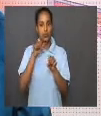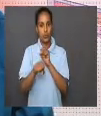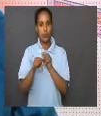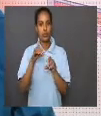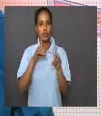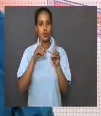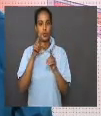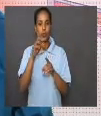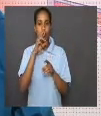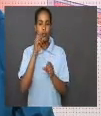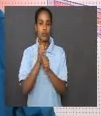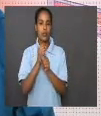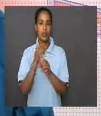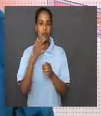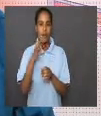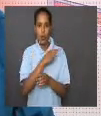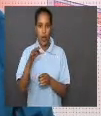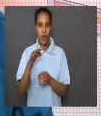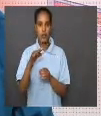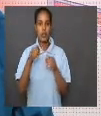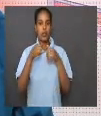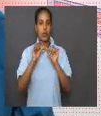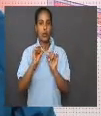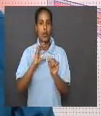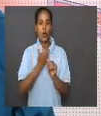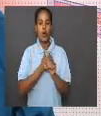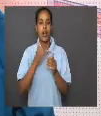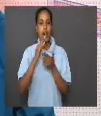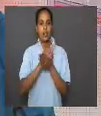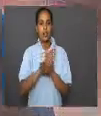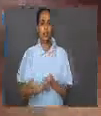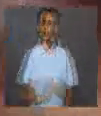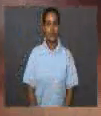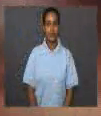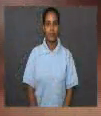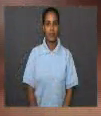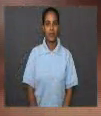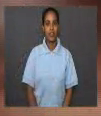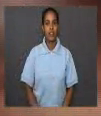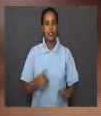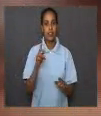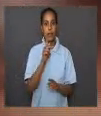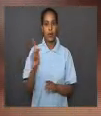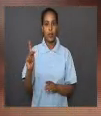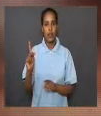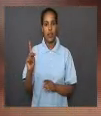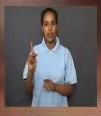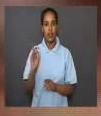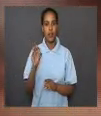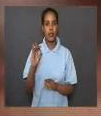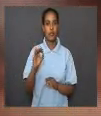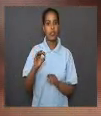you are doing well. Let us continue with our lesson. The product of